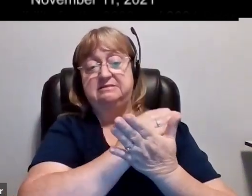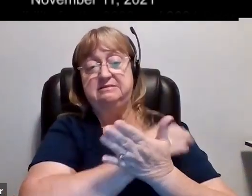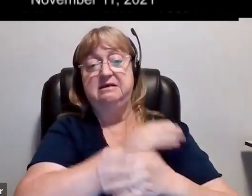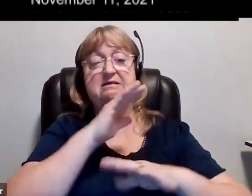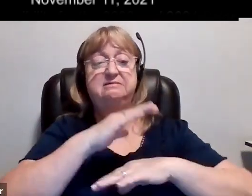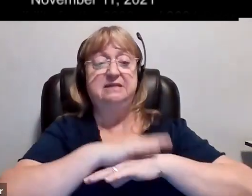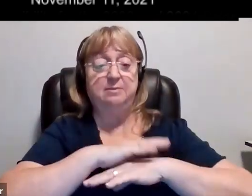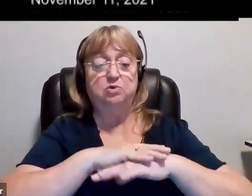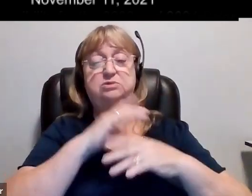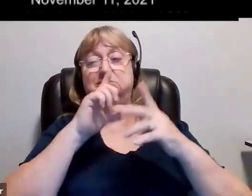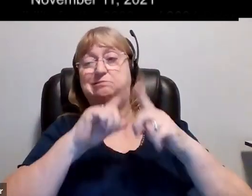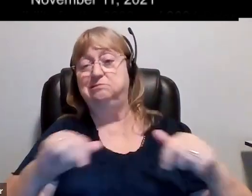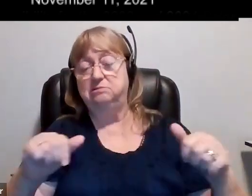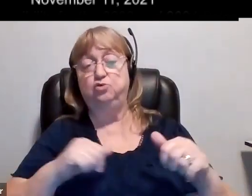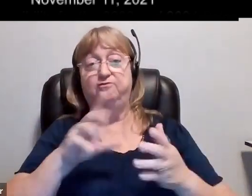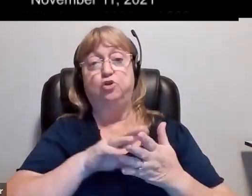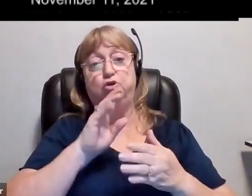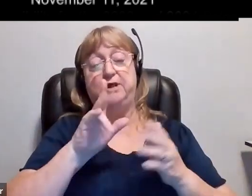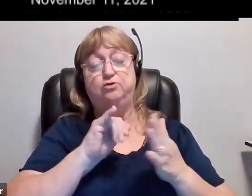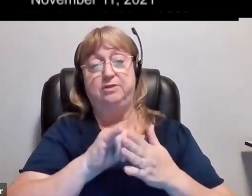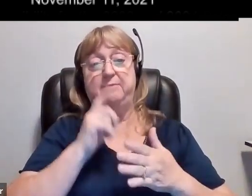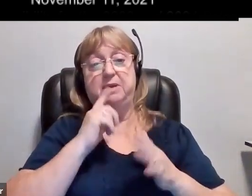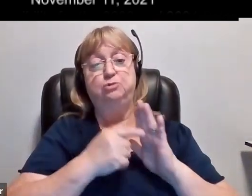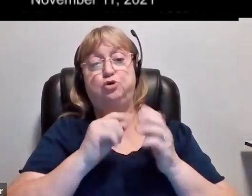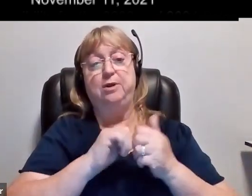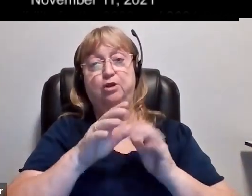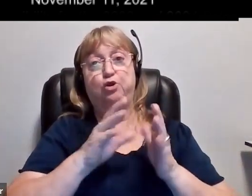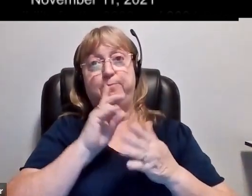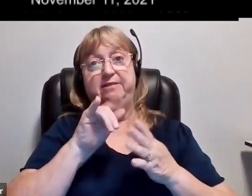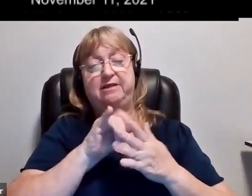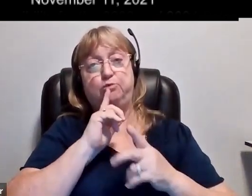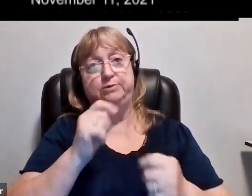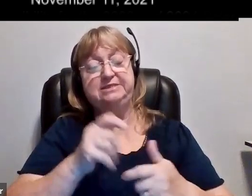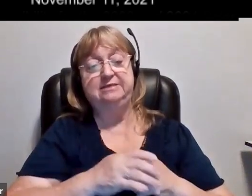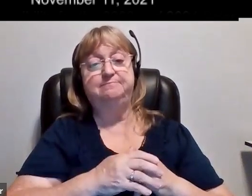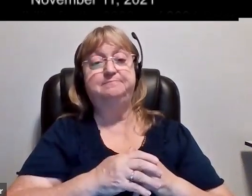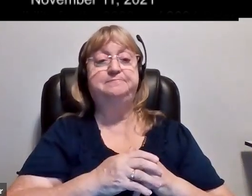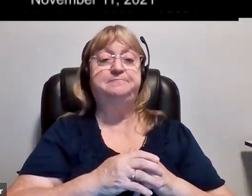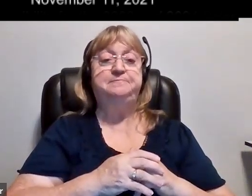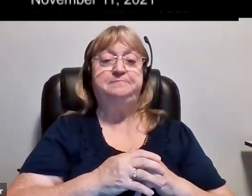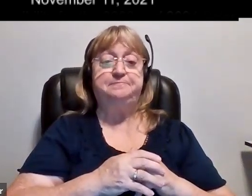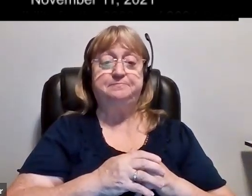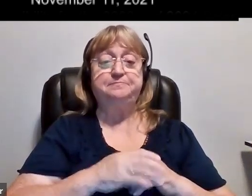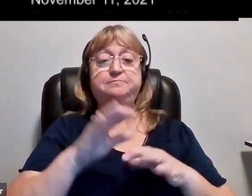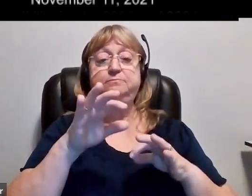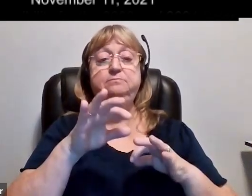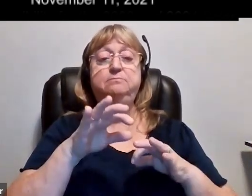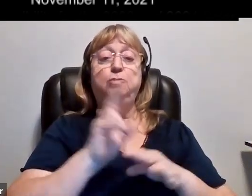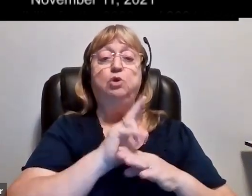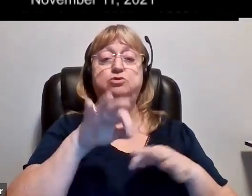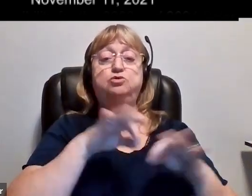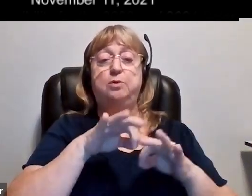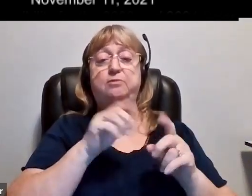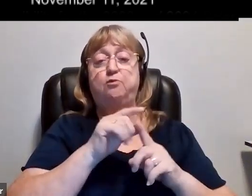tables, so forth. You'll have to learn how to do that, but I'm going to show you how to learn about it real easily in a minute. Use descriptive wording